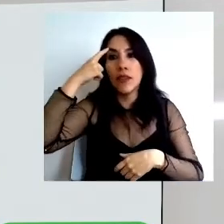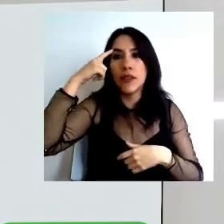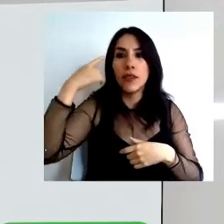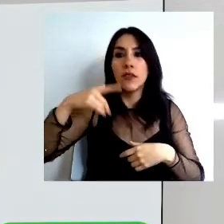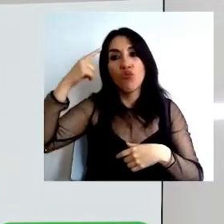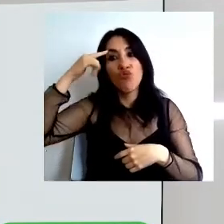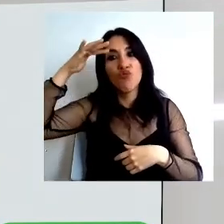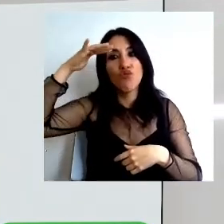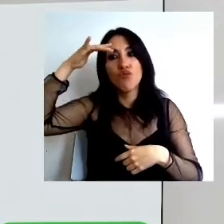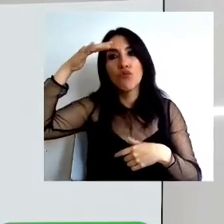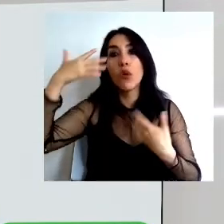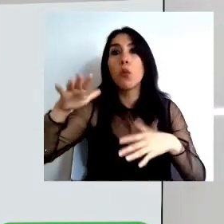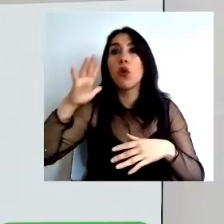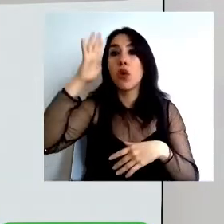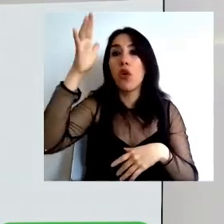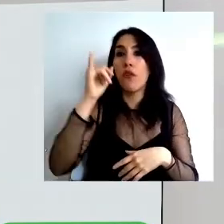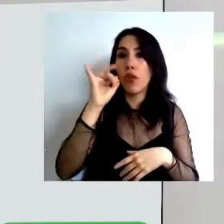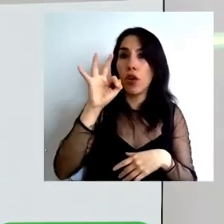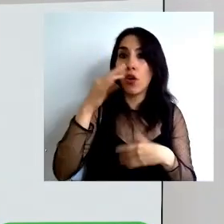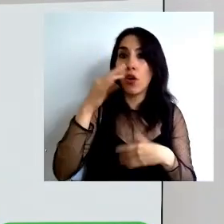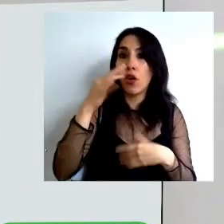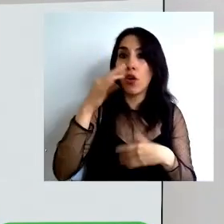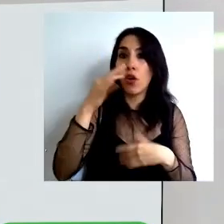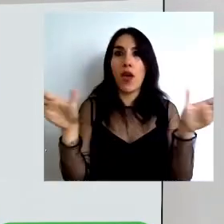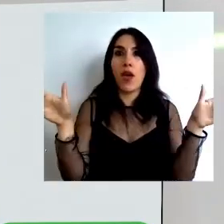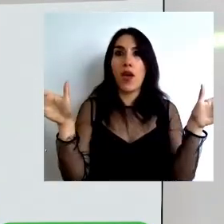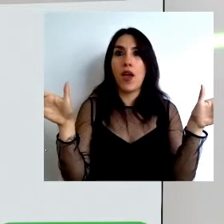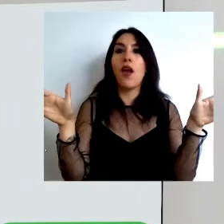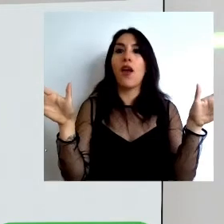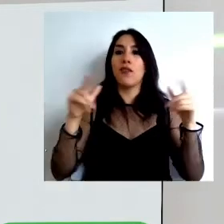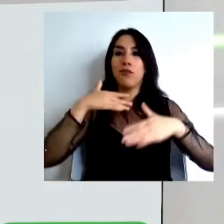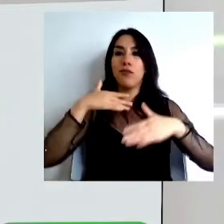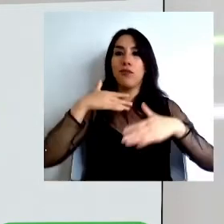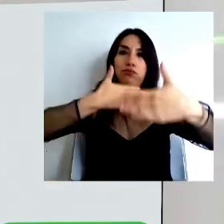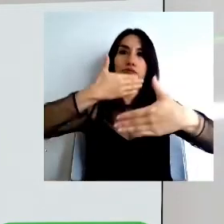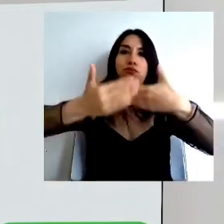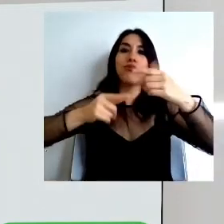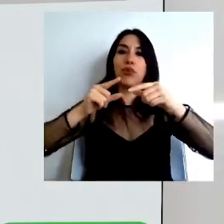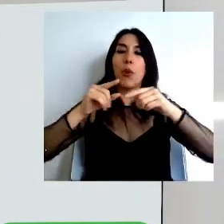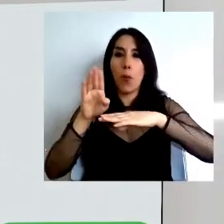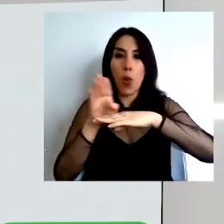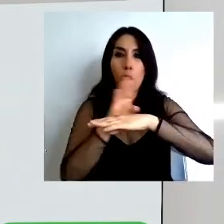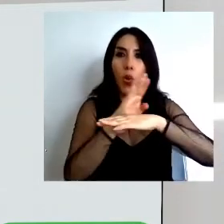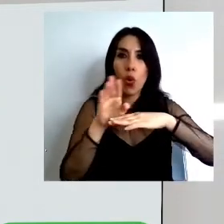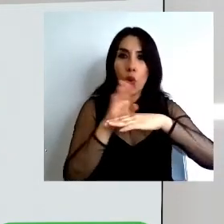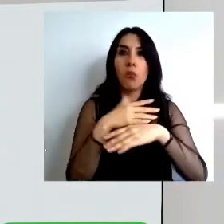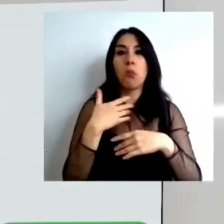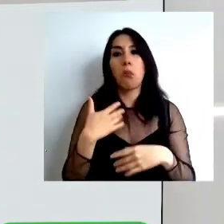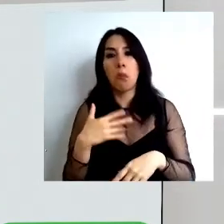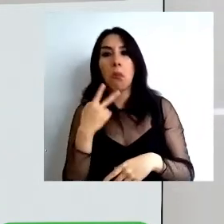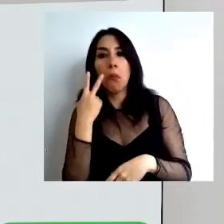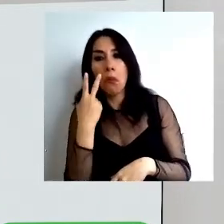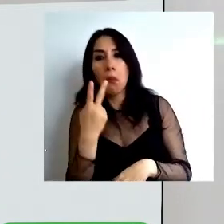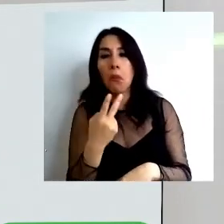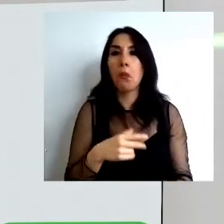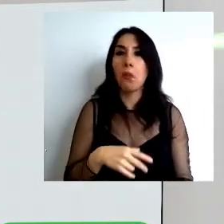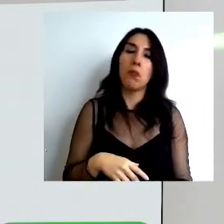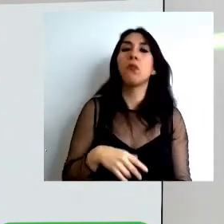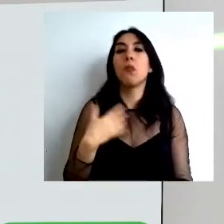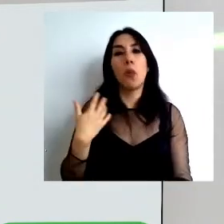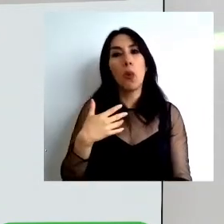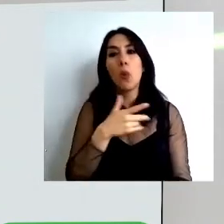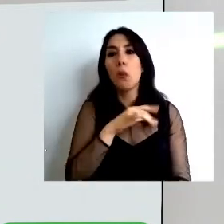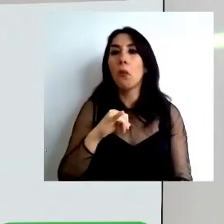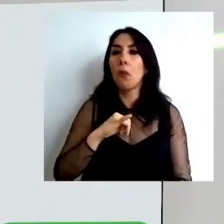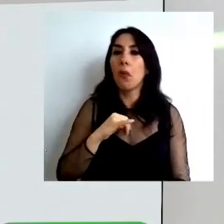lose perhaps a bit of control, hoping that partners can help you increase your impact. So in other words, I